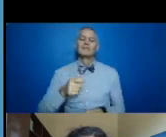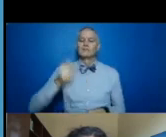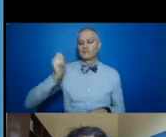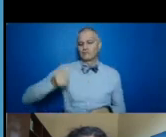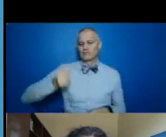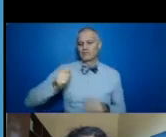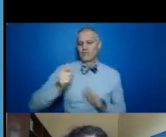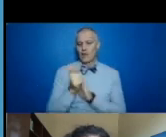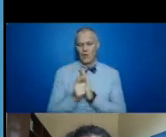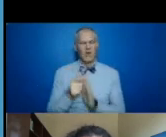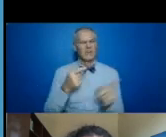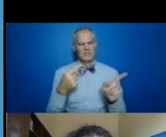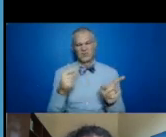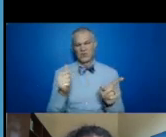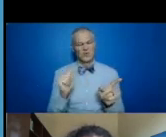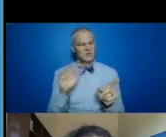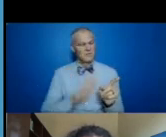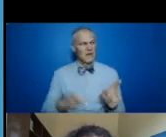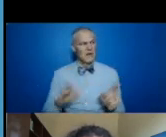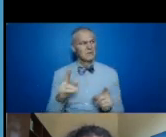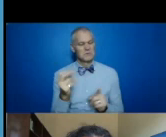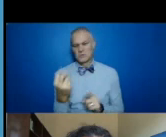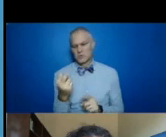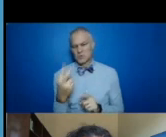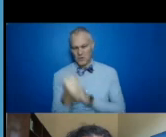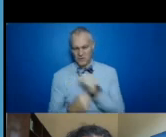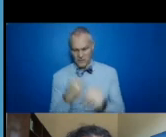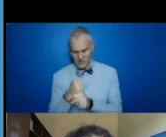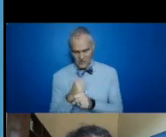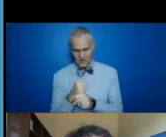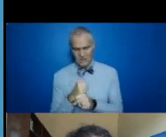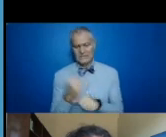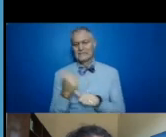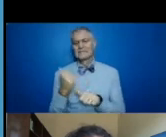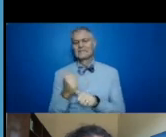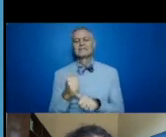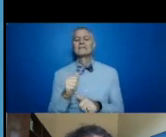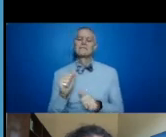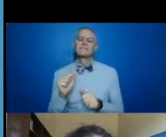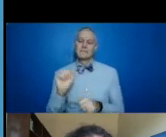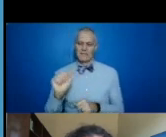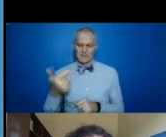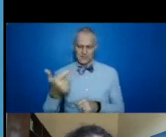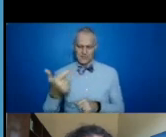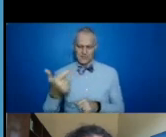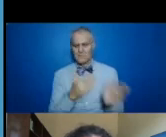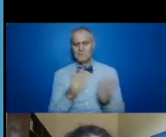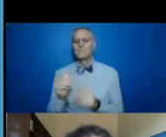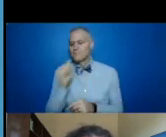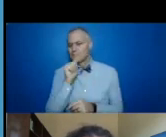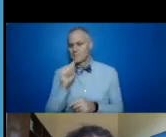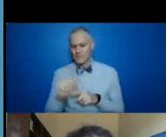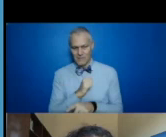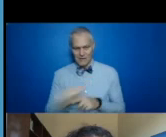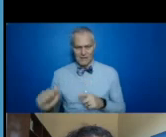for about a dozen years, assistant attorney general, and then had a private civil rights practice. I am ordained